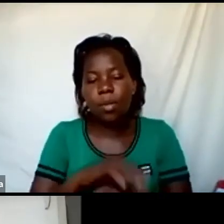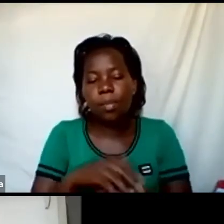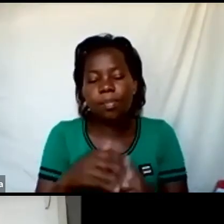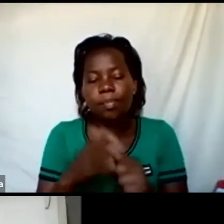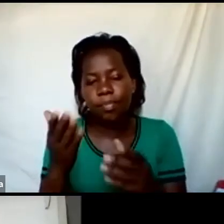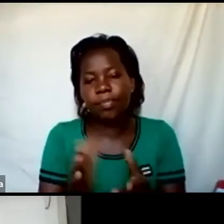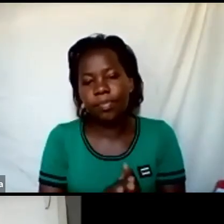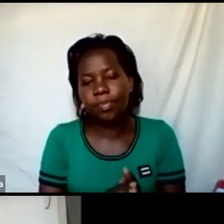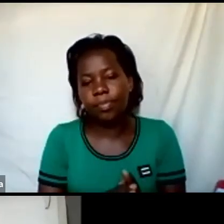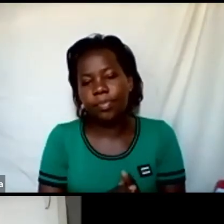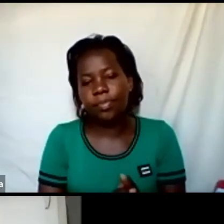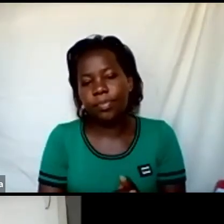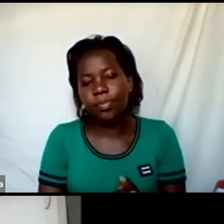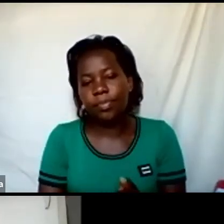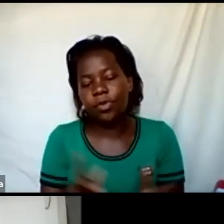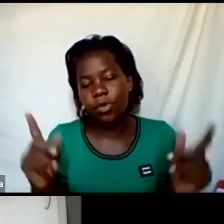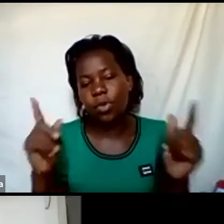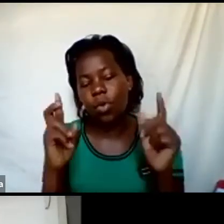us and we'll be happy to help.